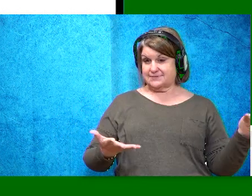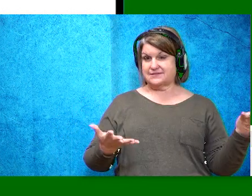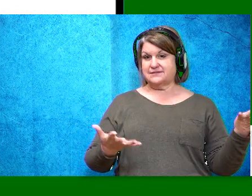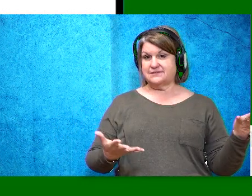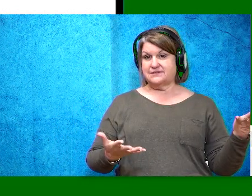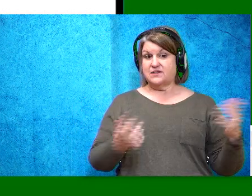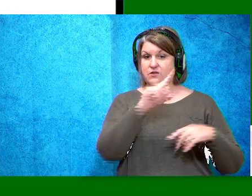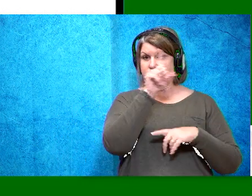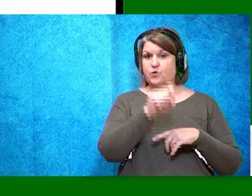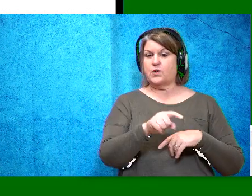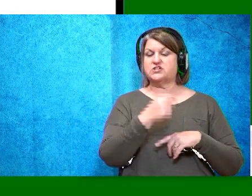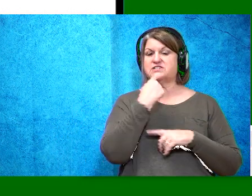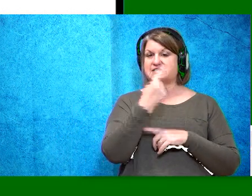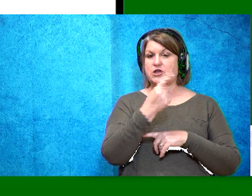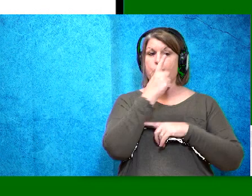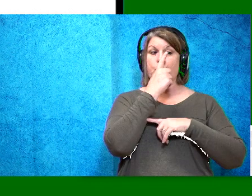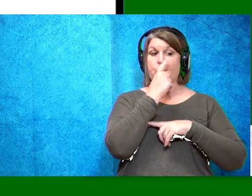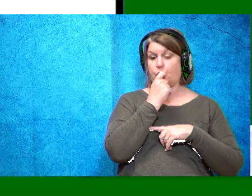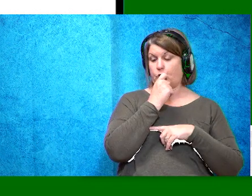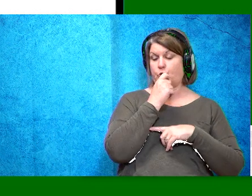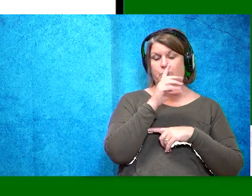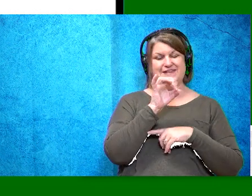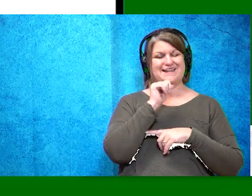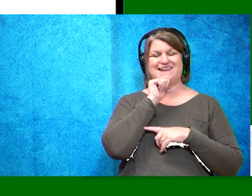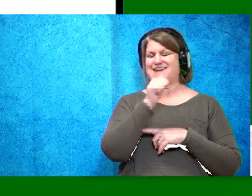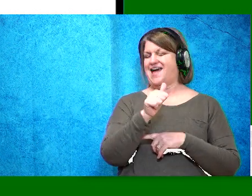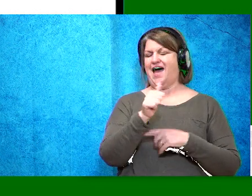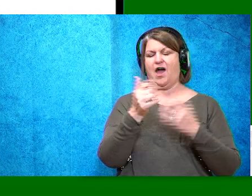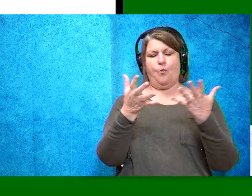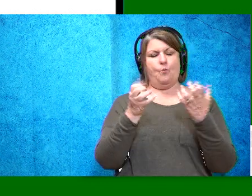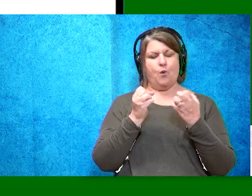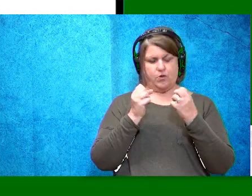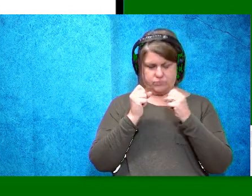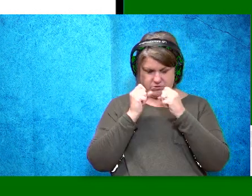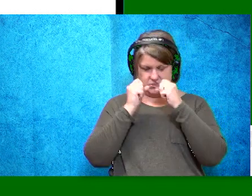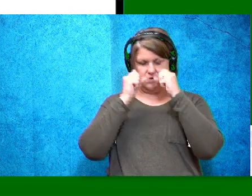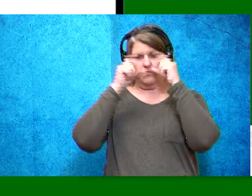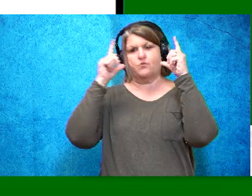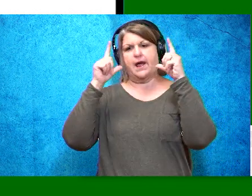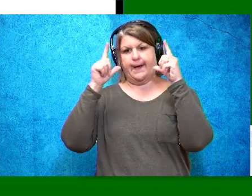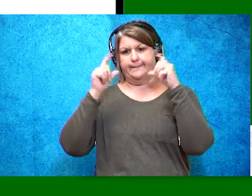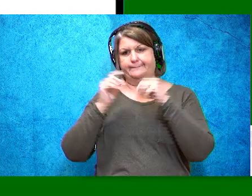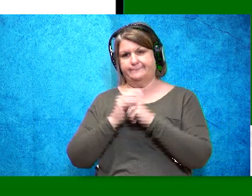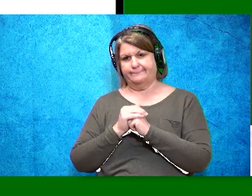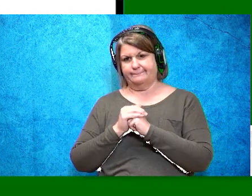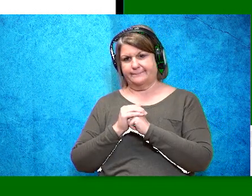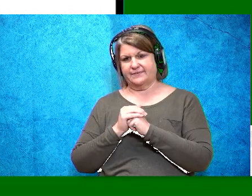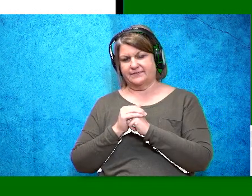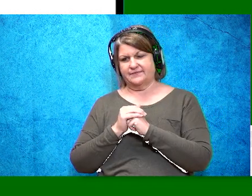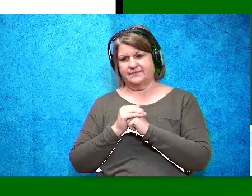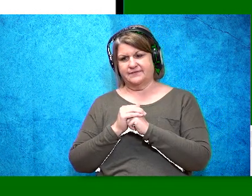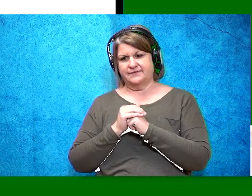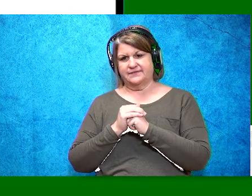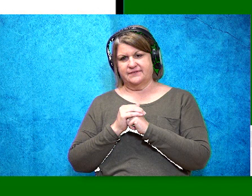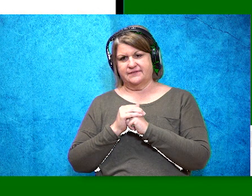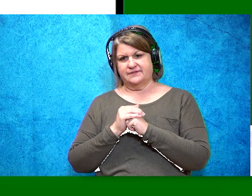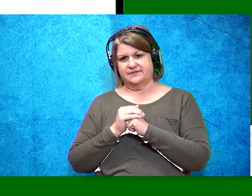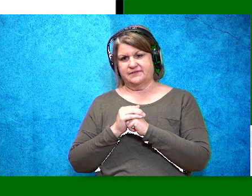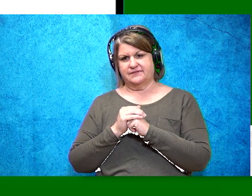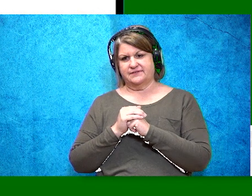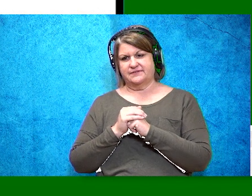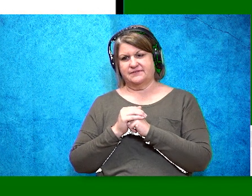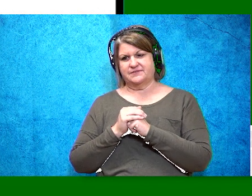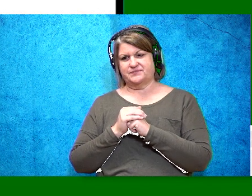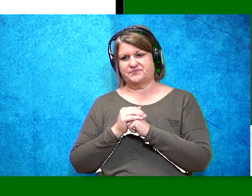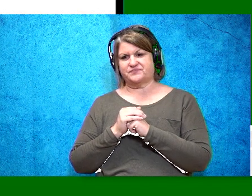The question asks, who did not want to get out of bed? Remember, I told you that who wants you to think about the